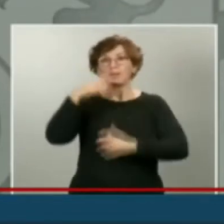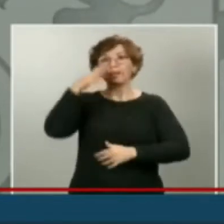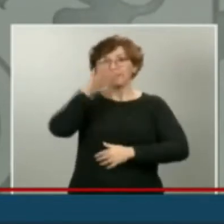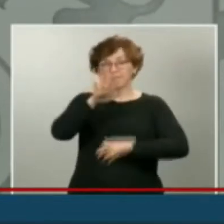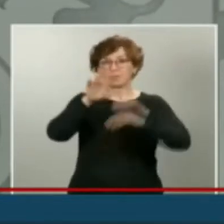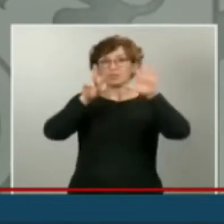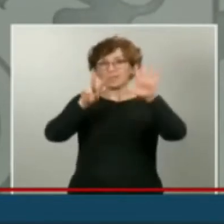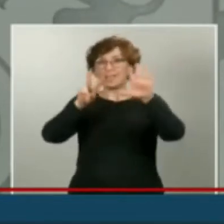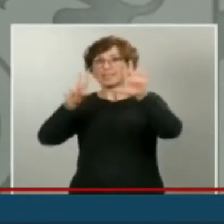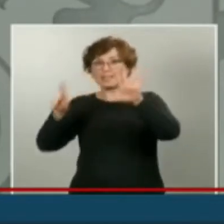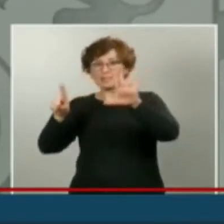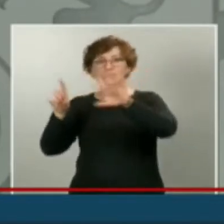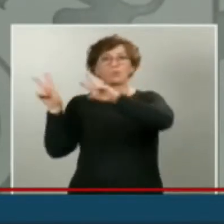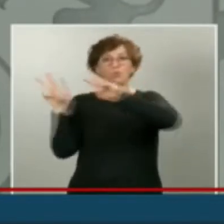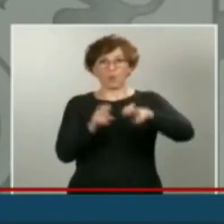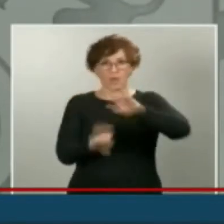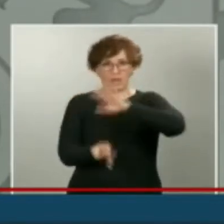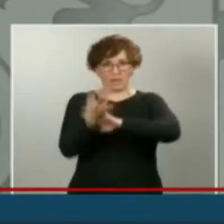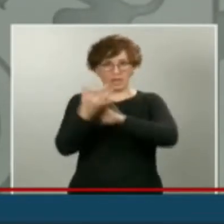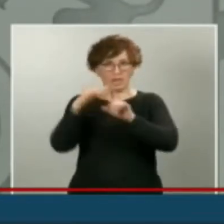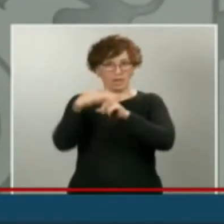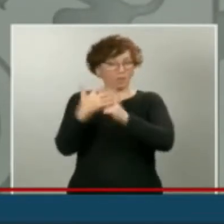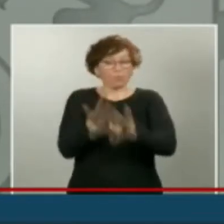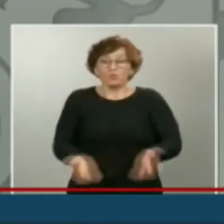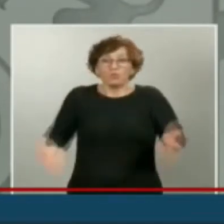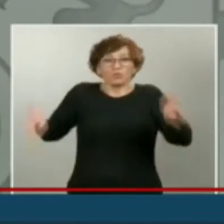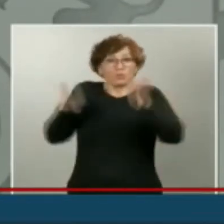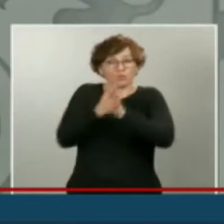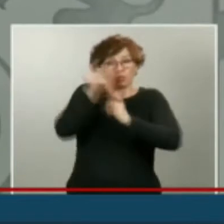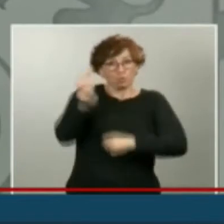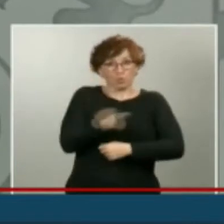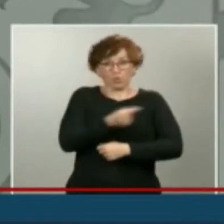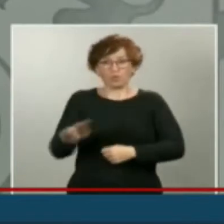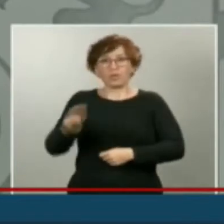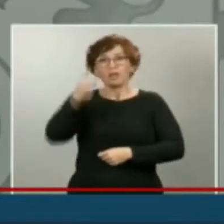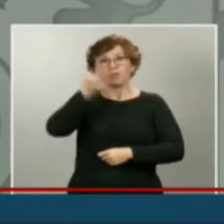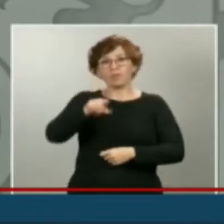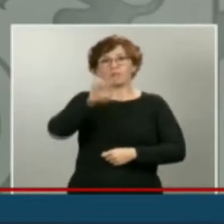4,576 new coronavirus cases, which gives a total of